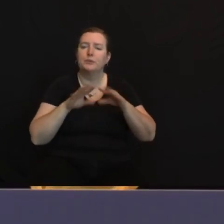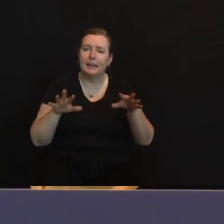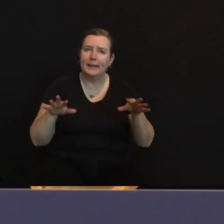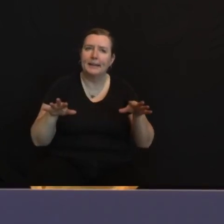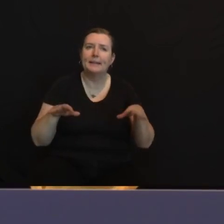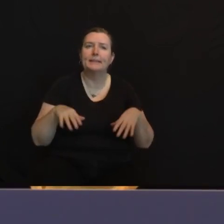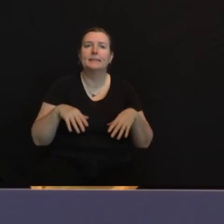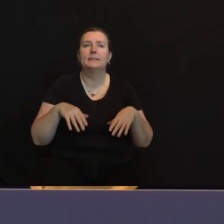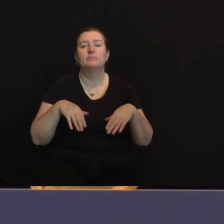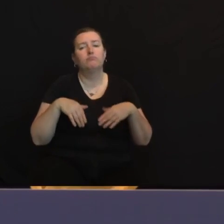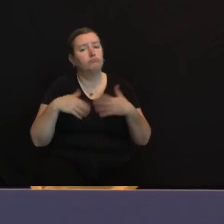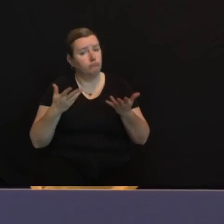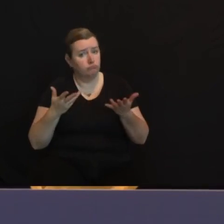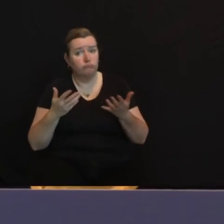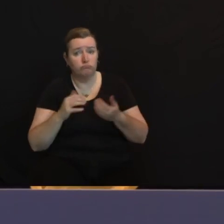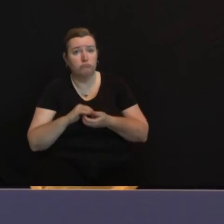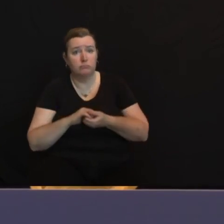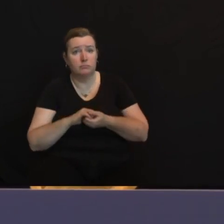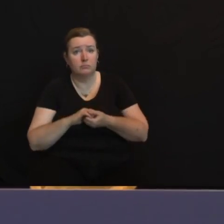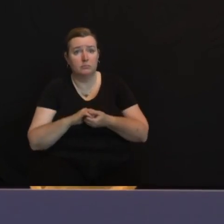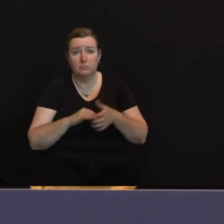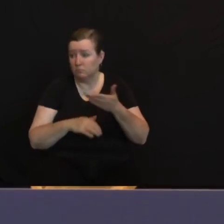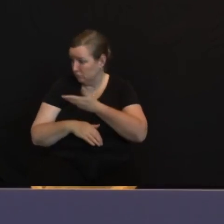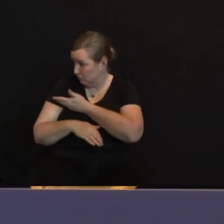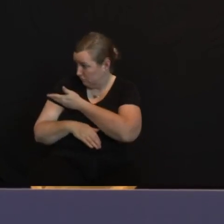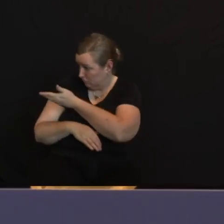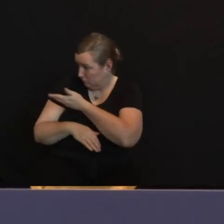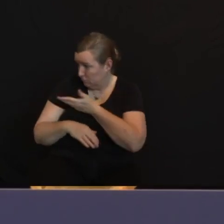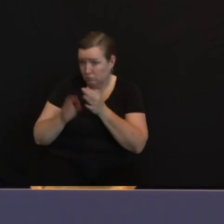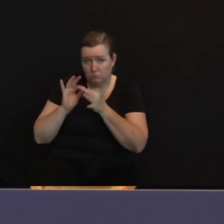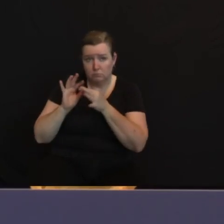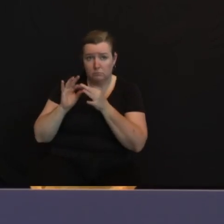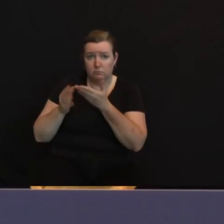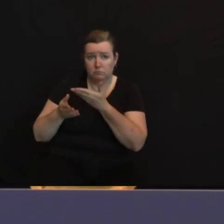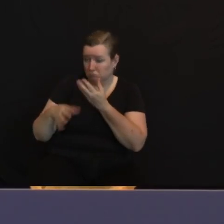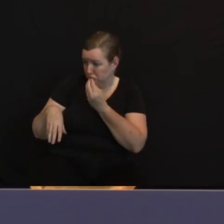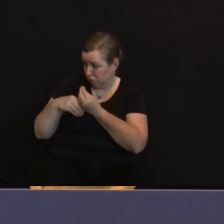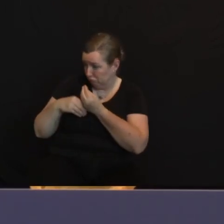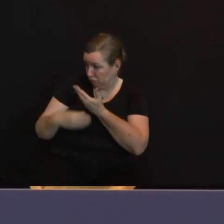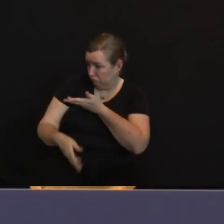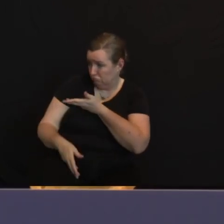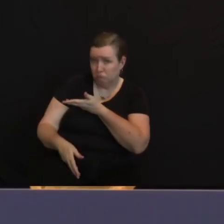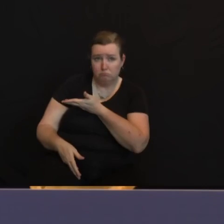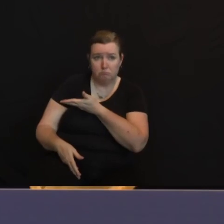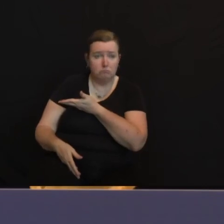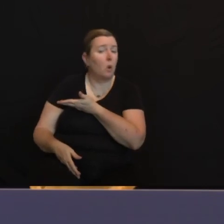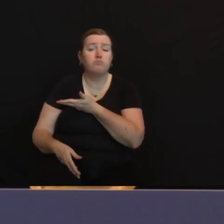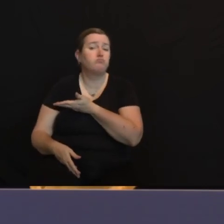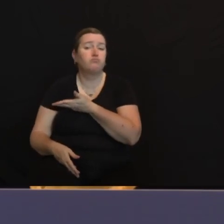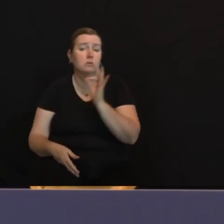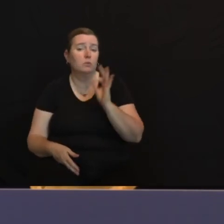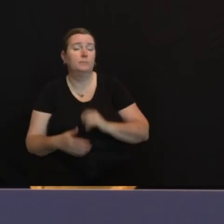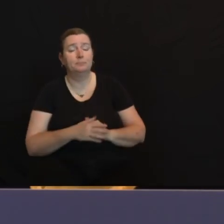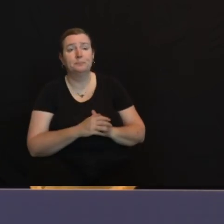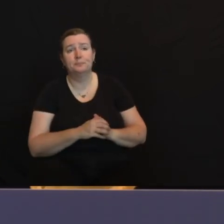anywhere. Can you critique any of those points, either of you, or add? Okay. We stay at it. Thank you,